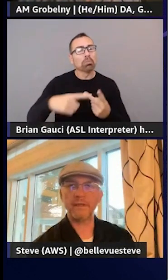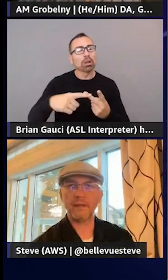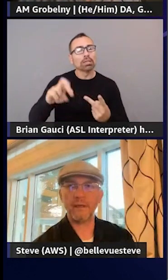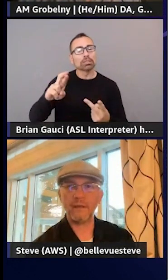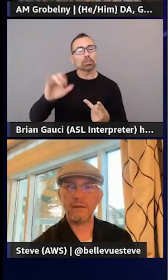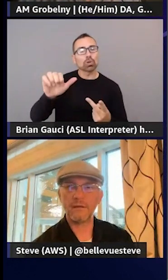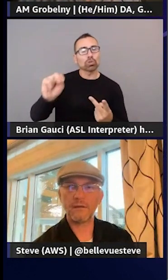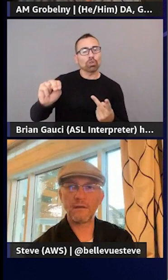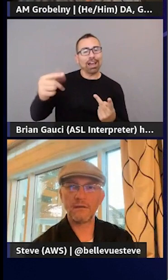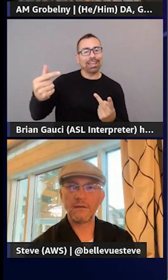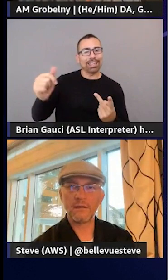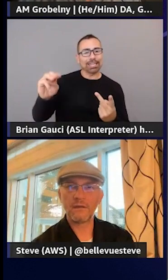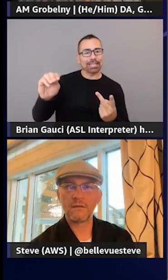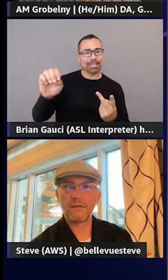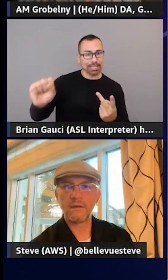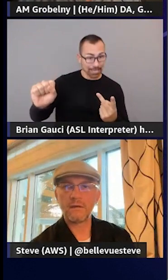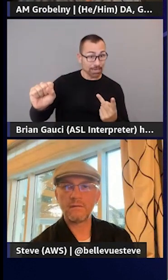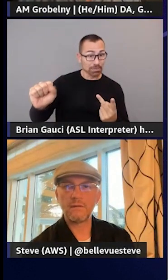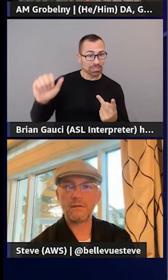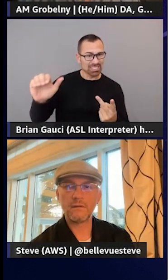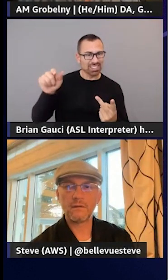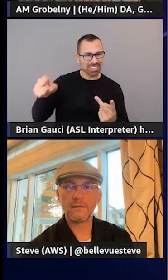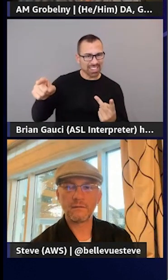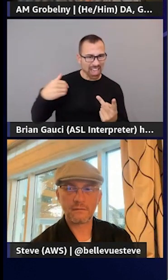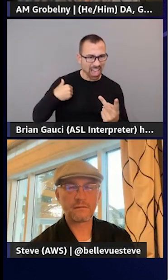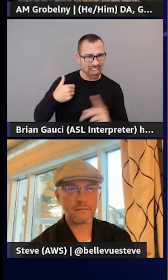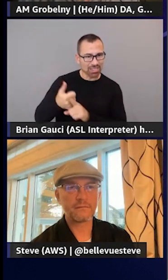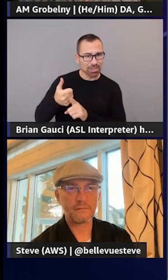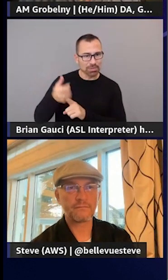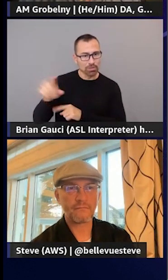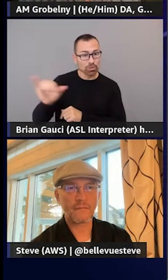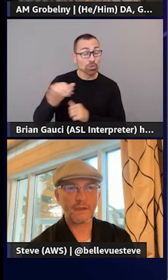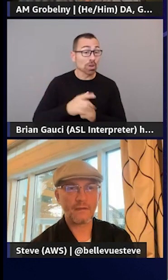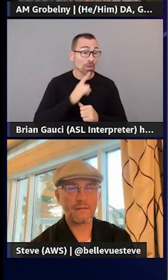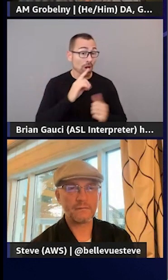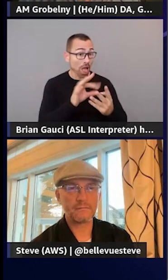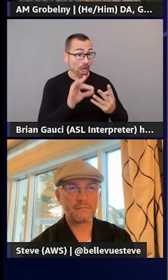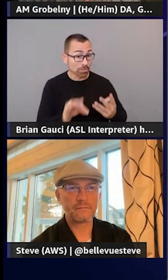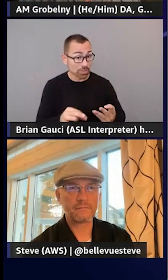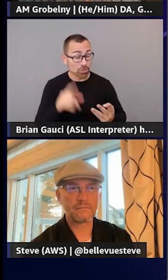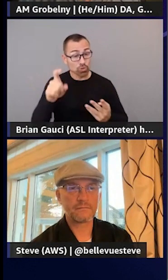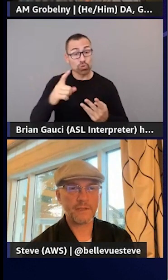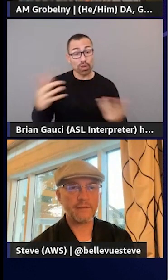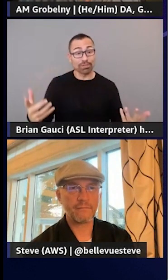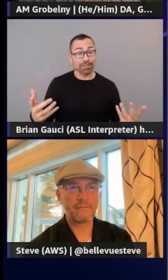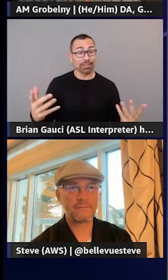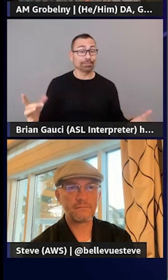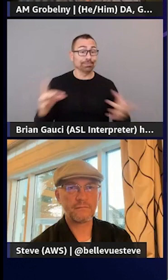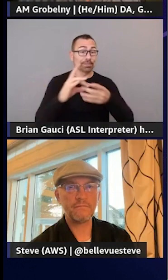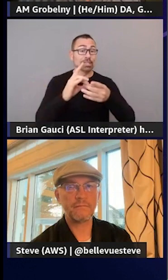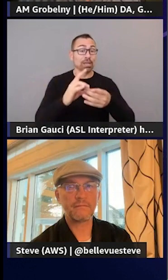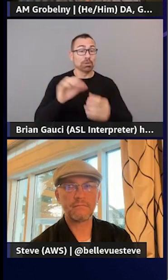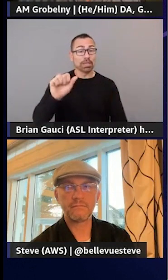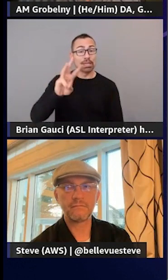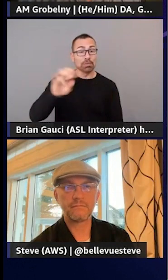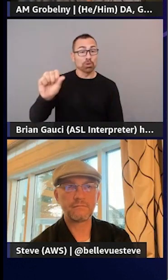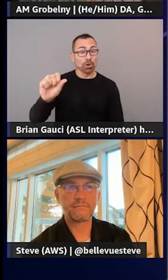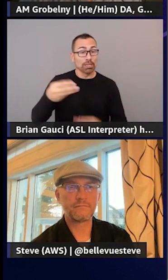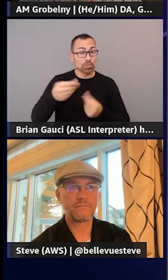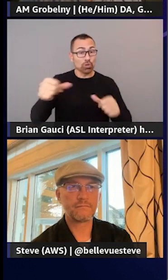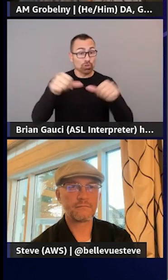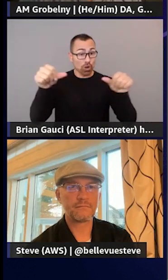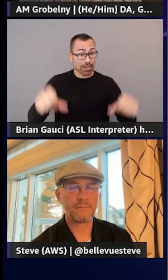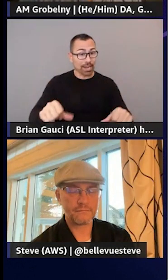definitely options. You'll have to connect with an AWS solution architect or somebody who's ready